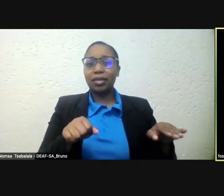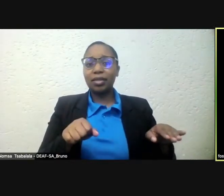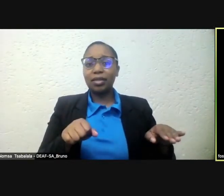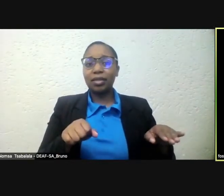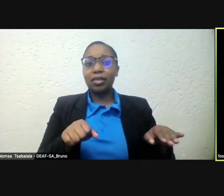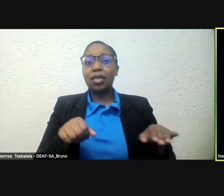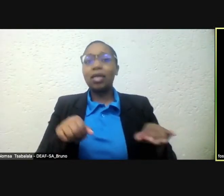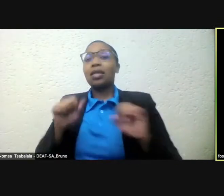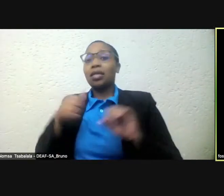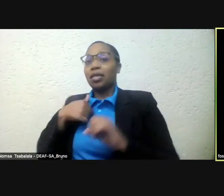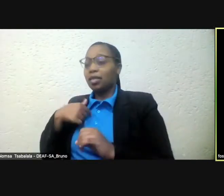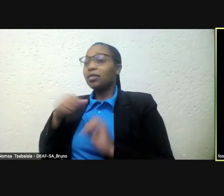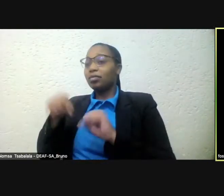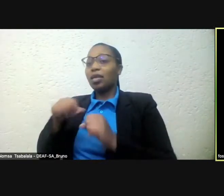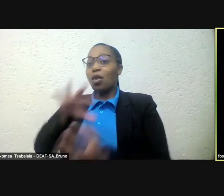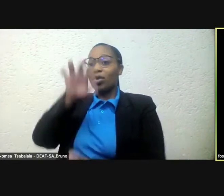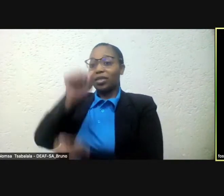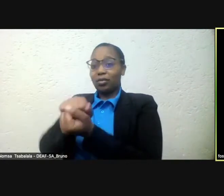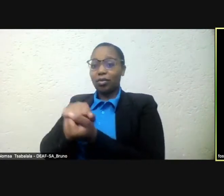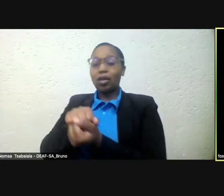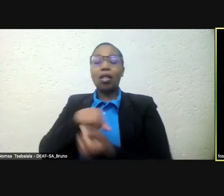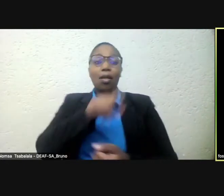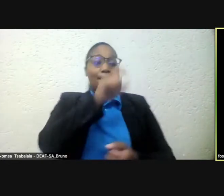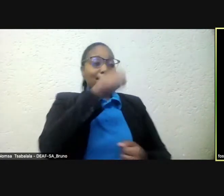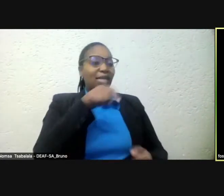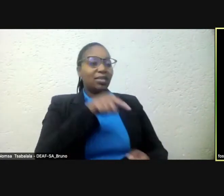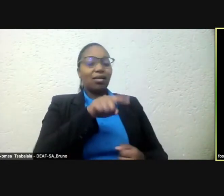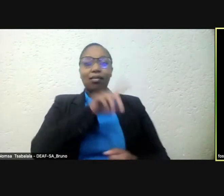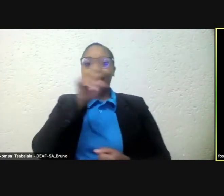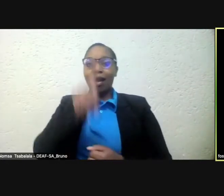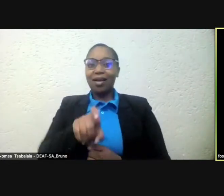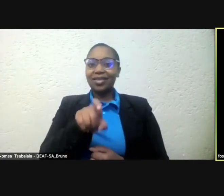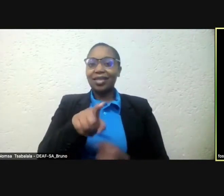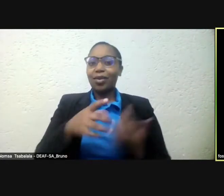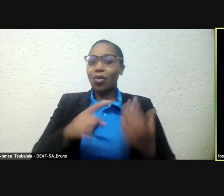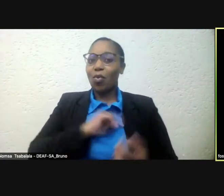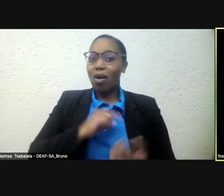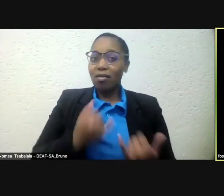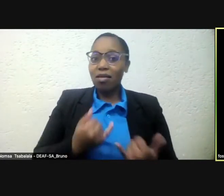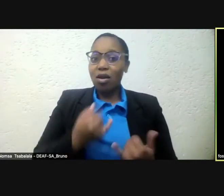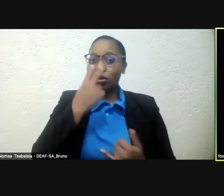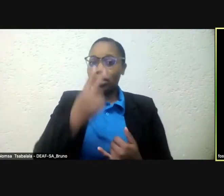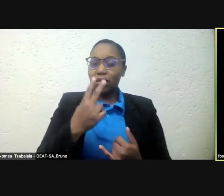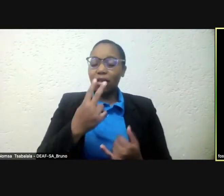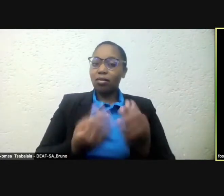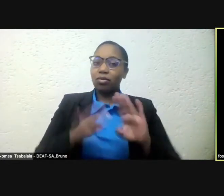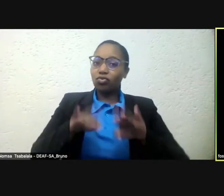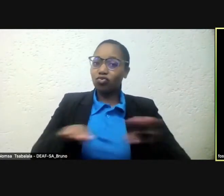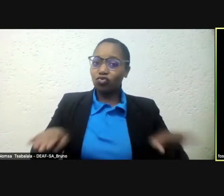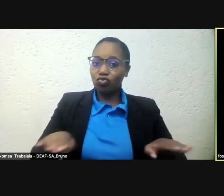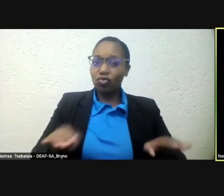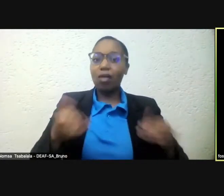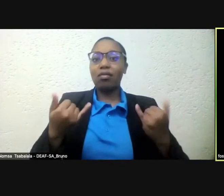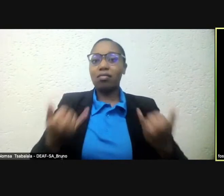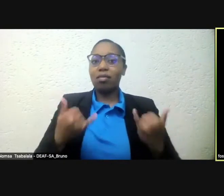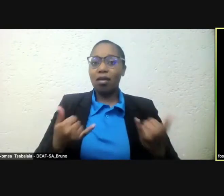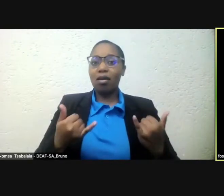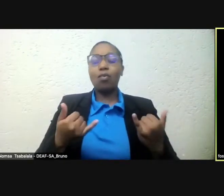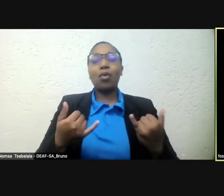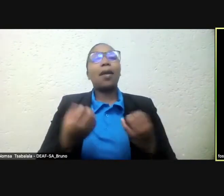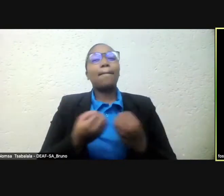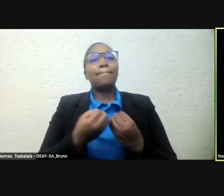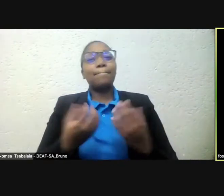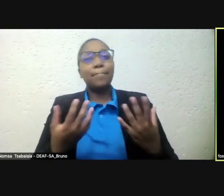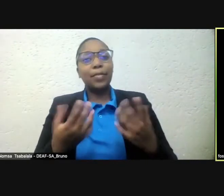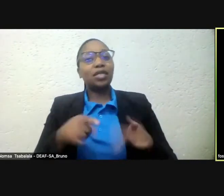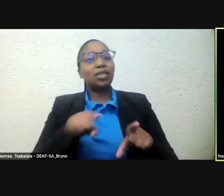going to summarize it. This person is asking, as infections among children now are noticed in the third